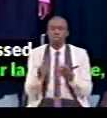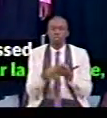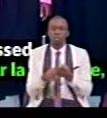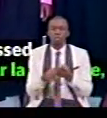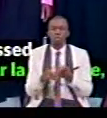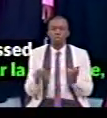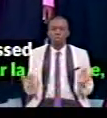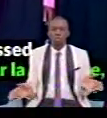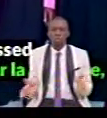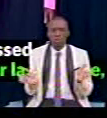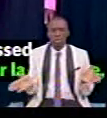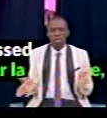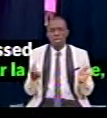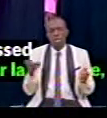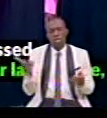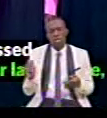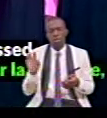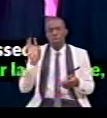together